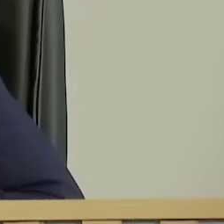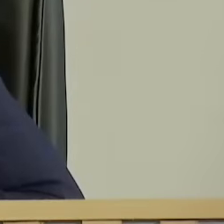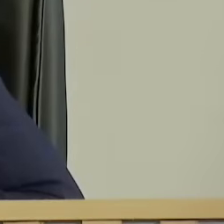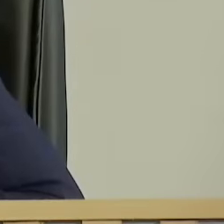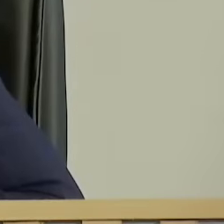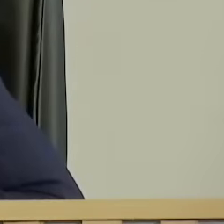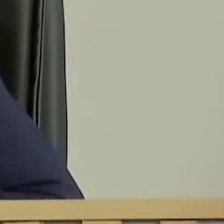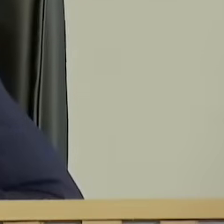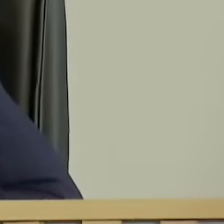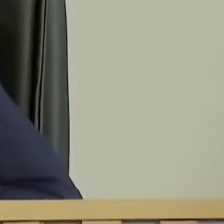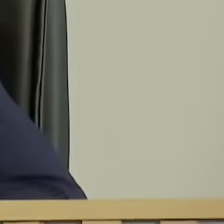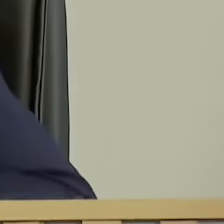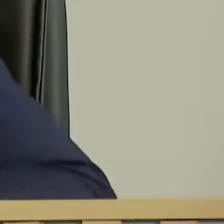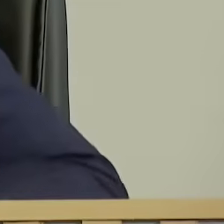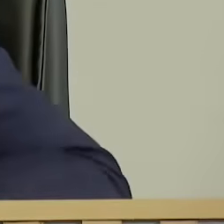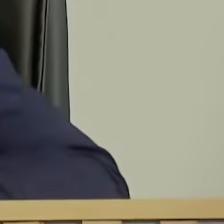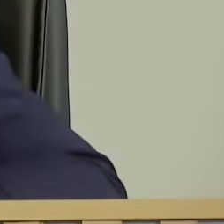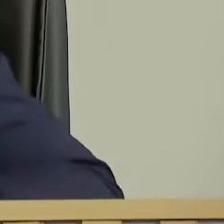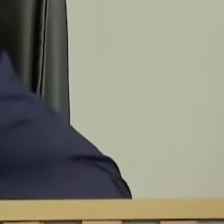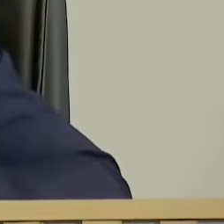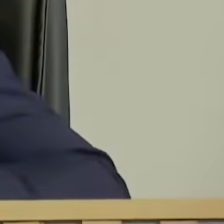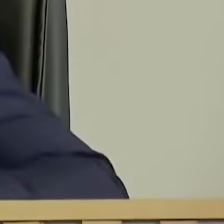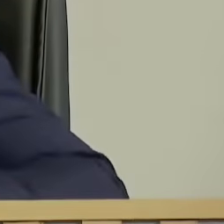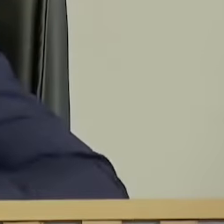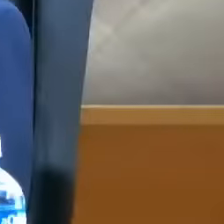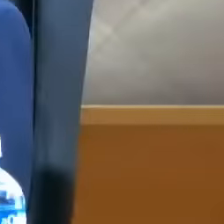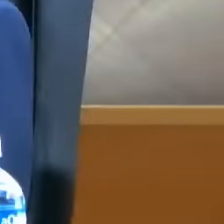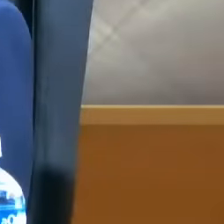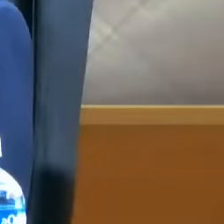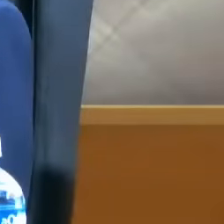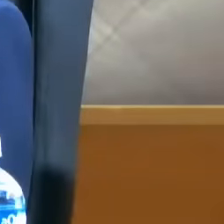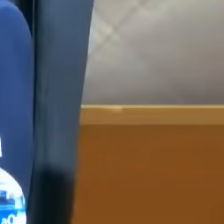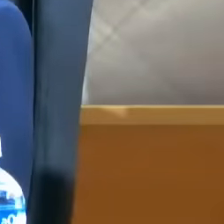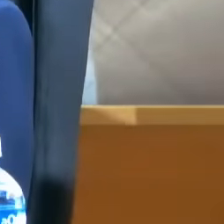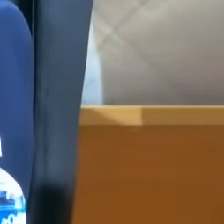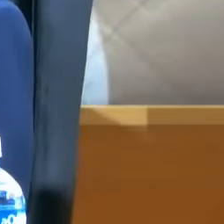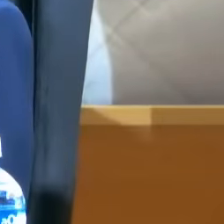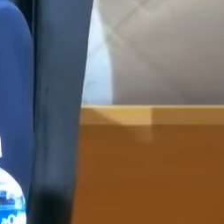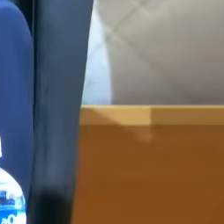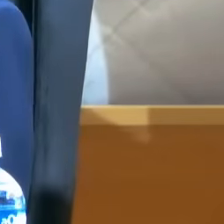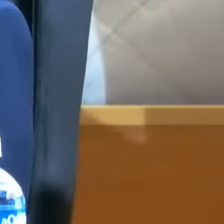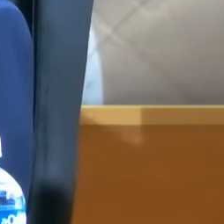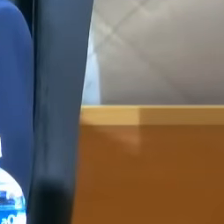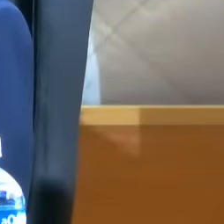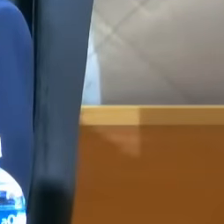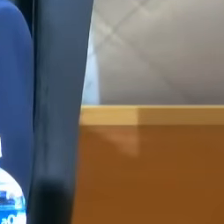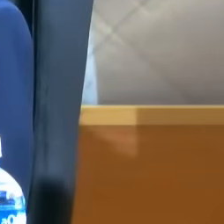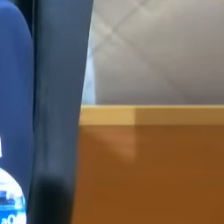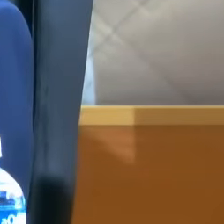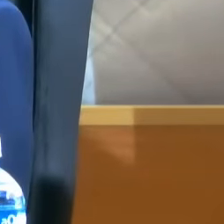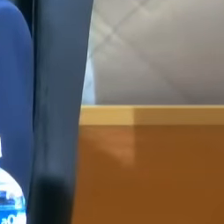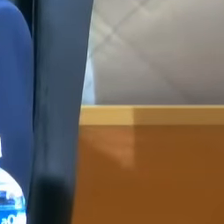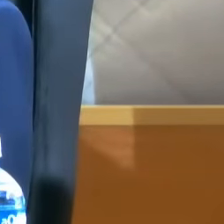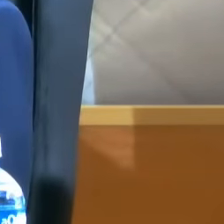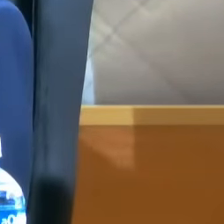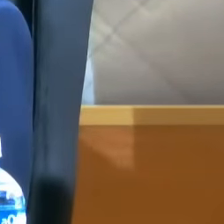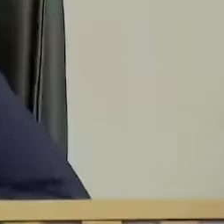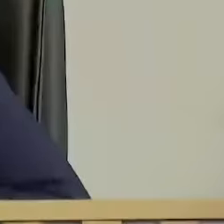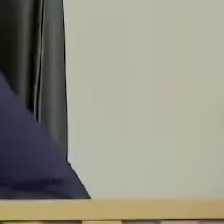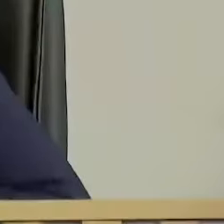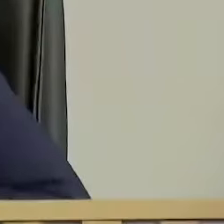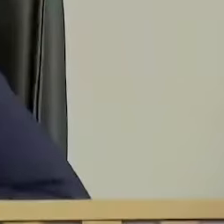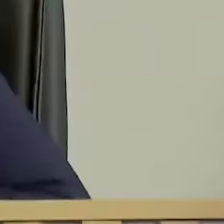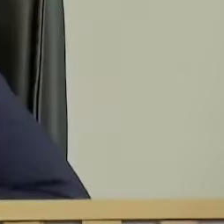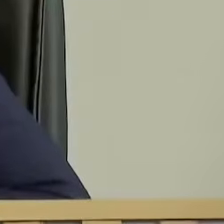killings task team was giving reports to the steering committee. So that steering committee was the one that